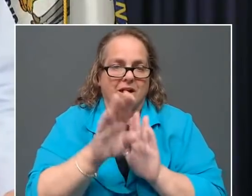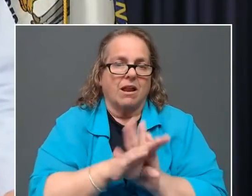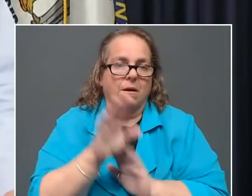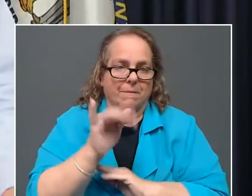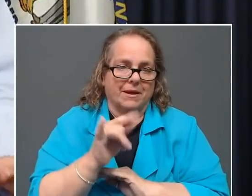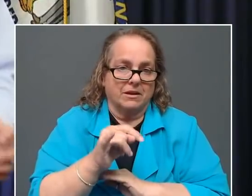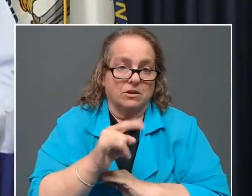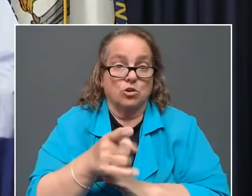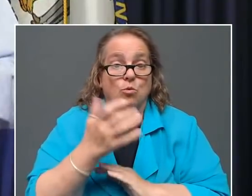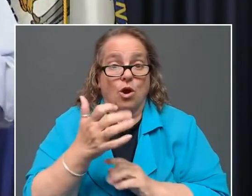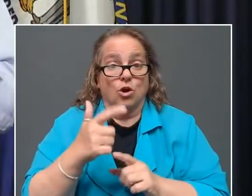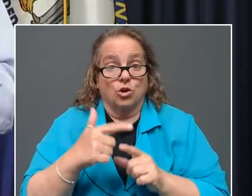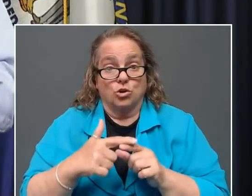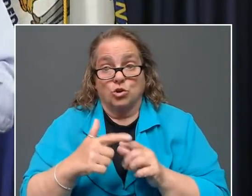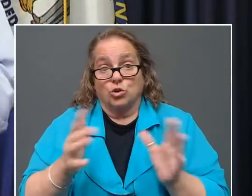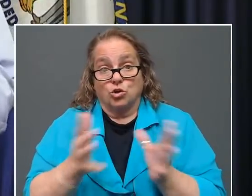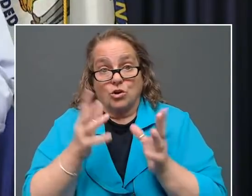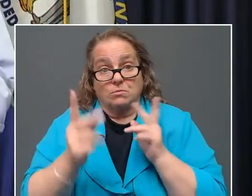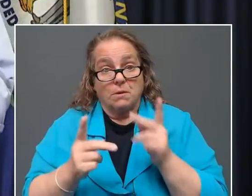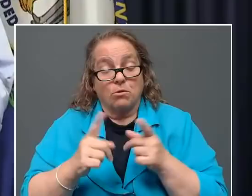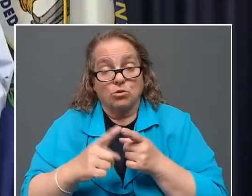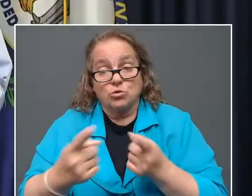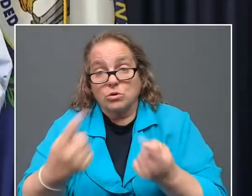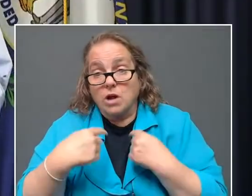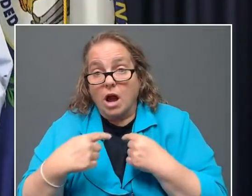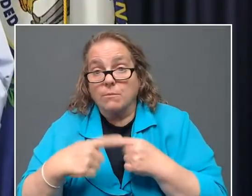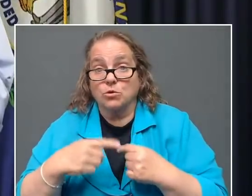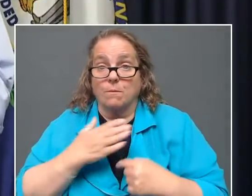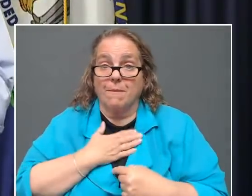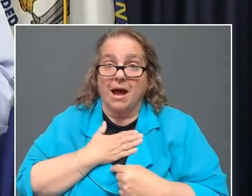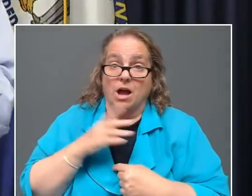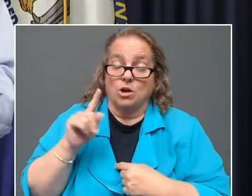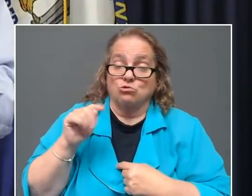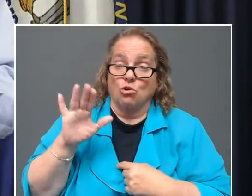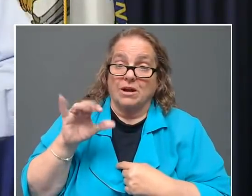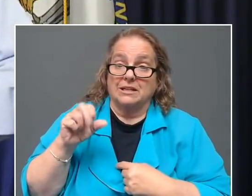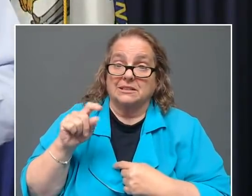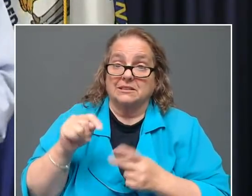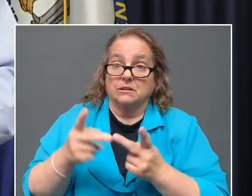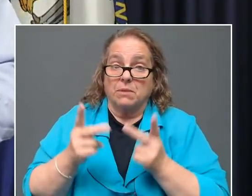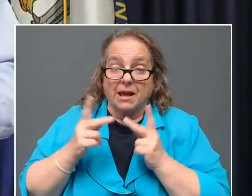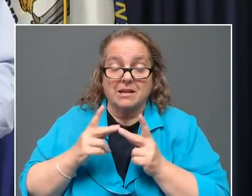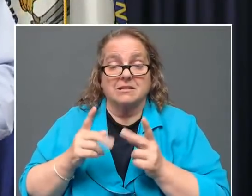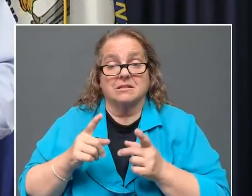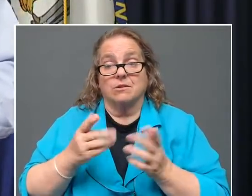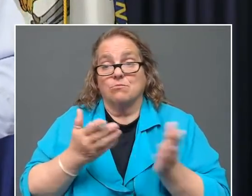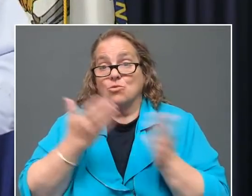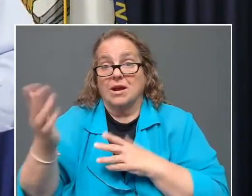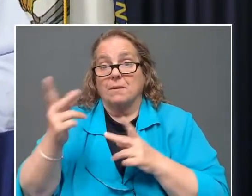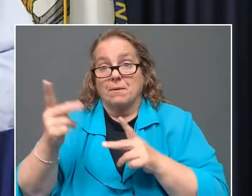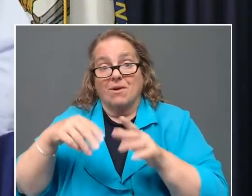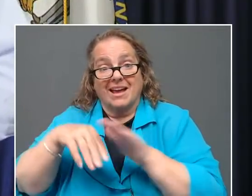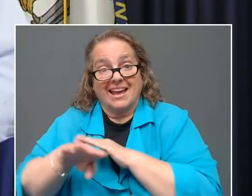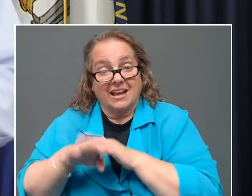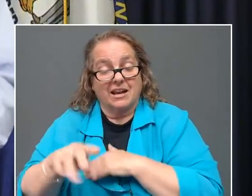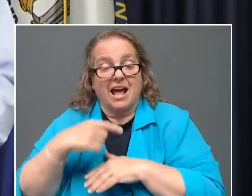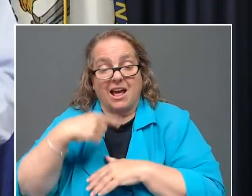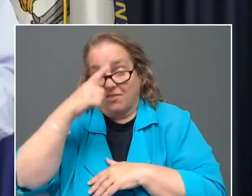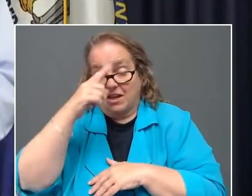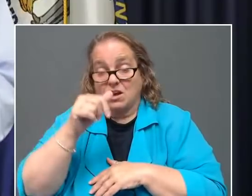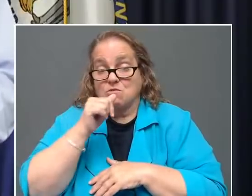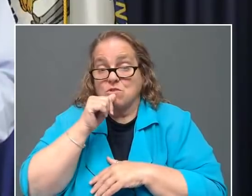different tourist locations, when you talk about bringing people in to different facilities, I believe that the private sector and looking towards